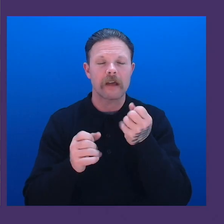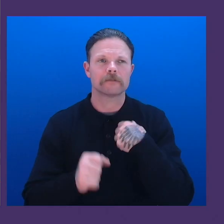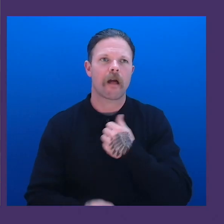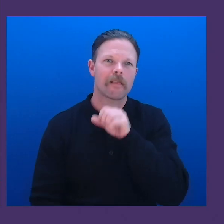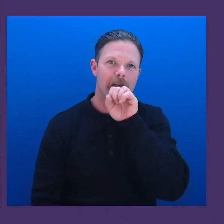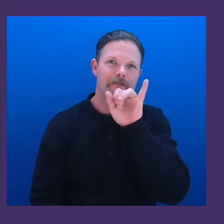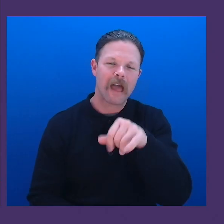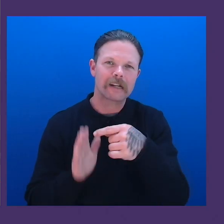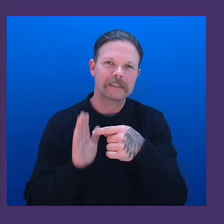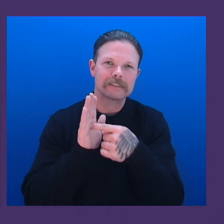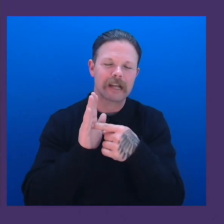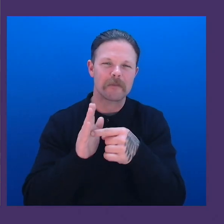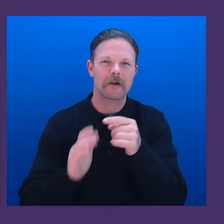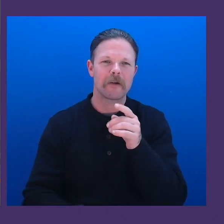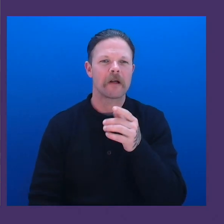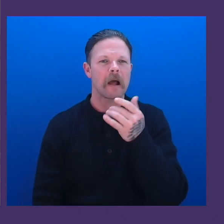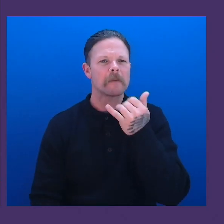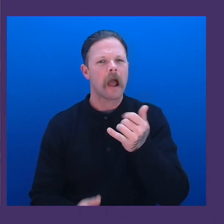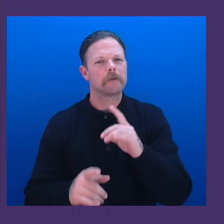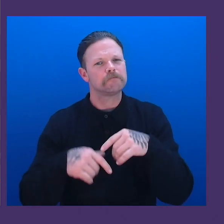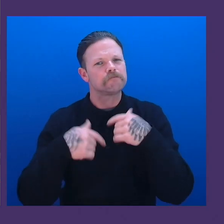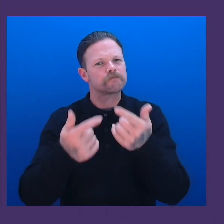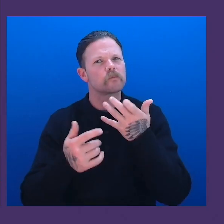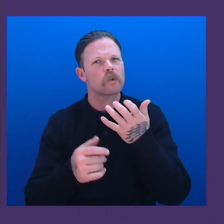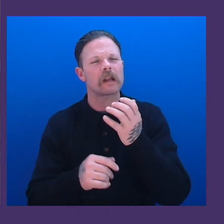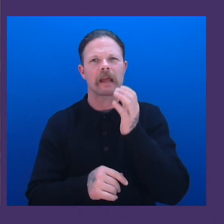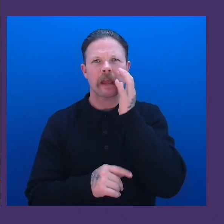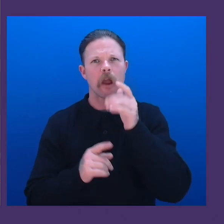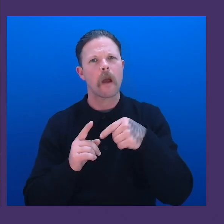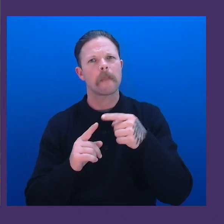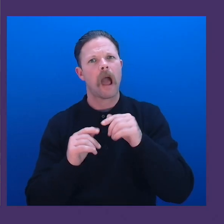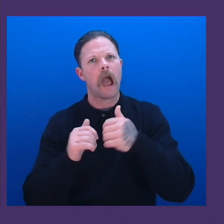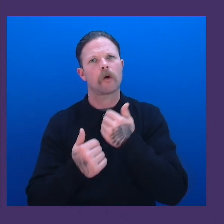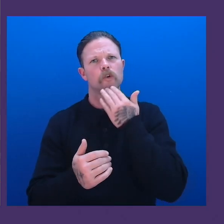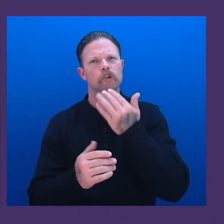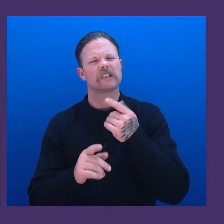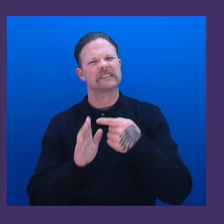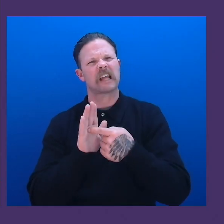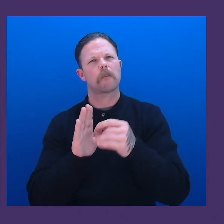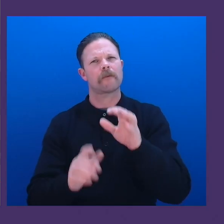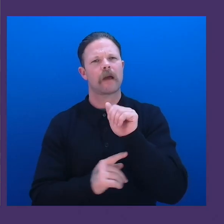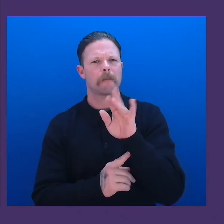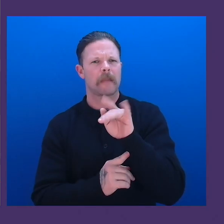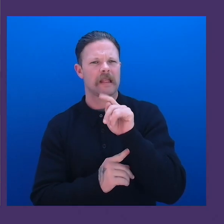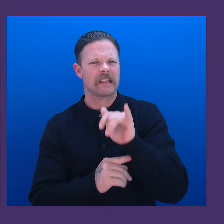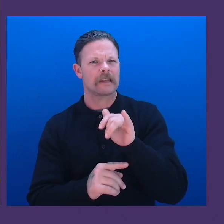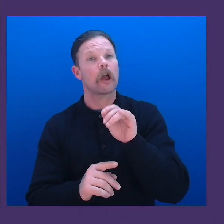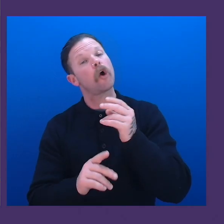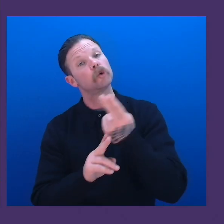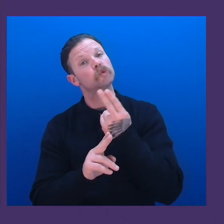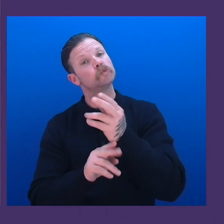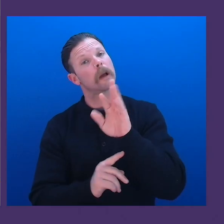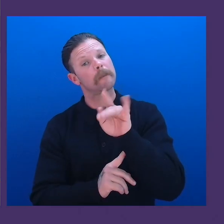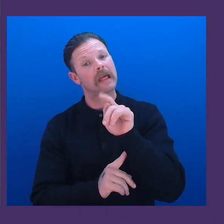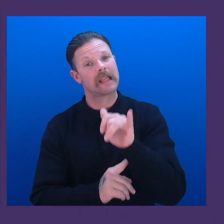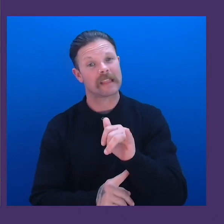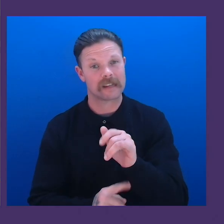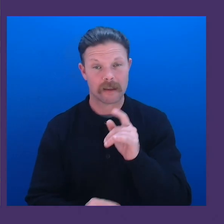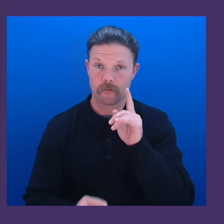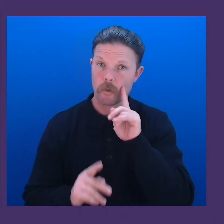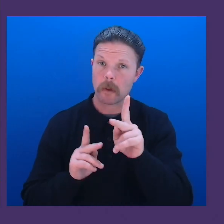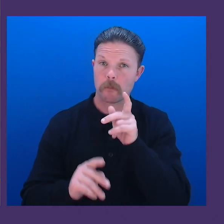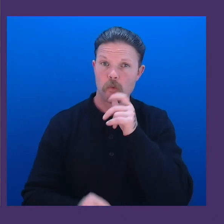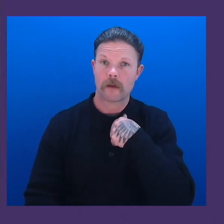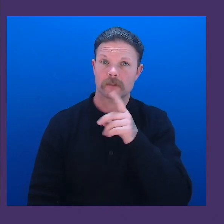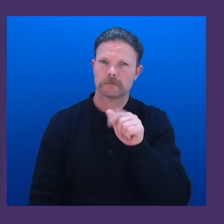hand it over to you to talk about kind of a good example of usability for people with disabilities? Sure. I have some favorites.